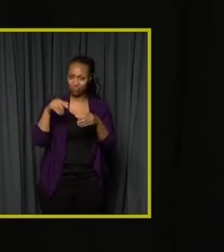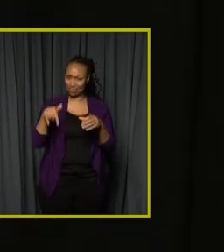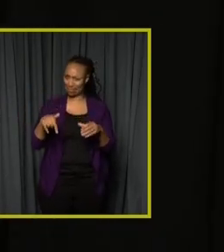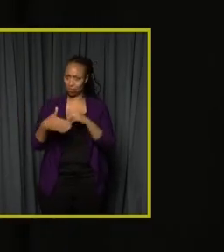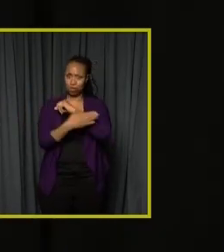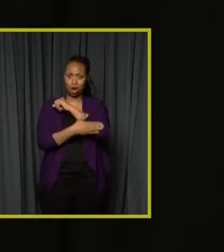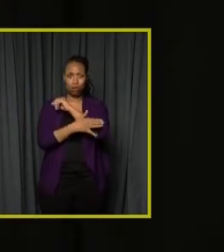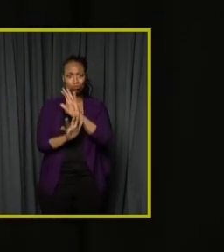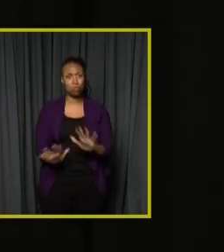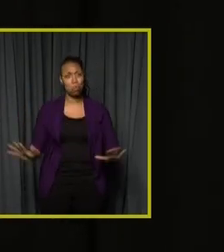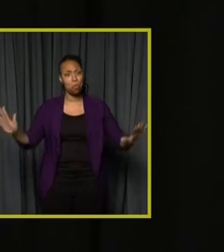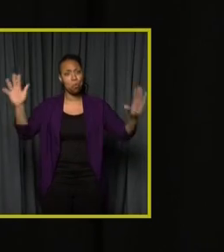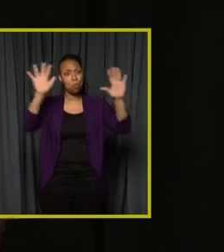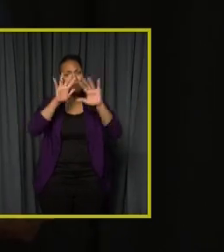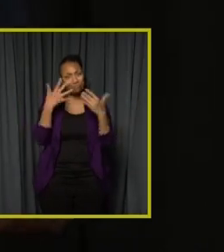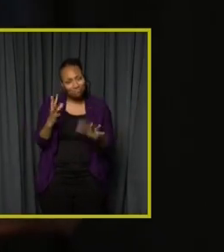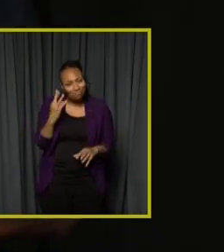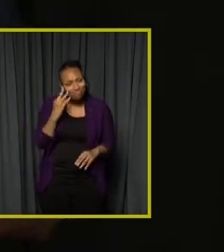Heschel said,